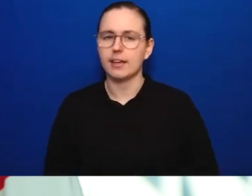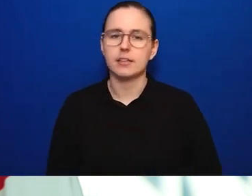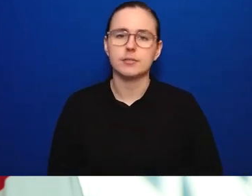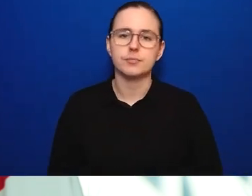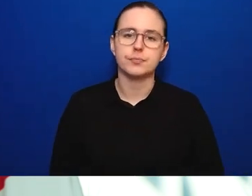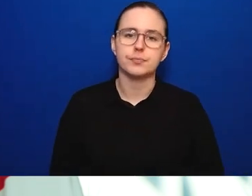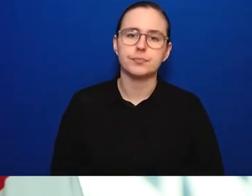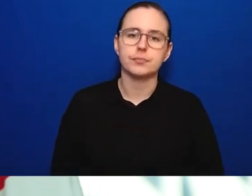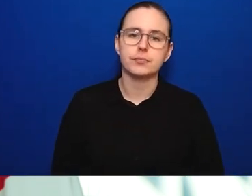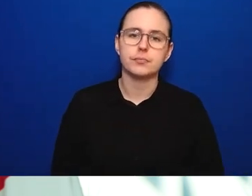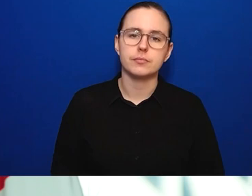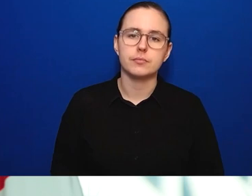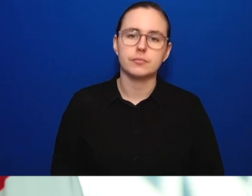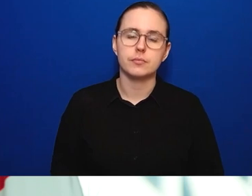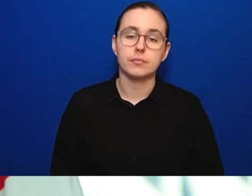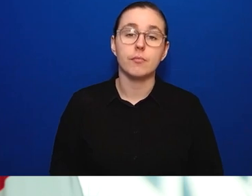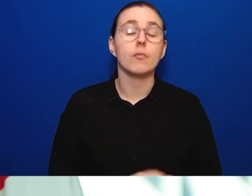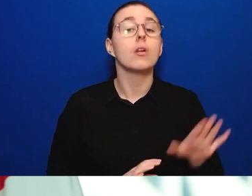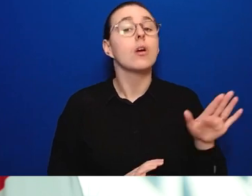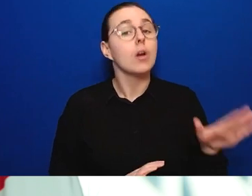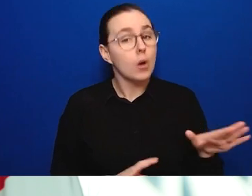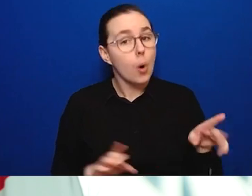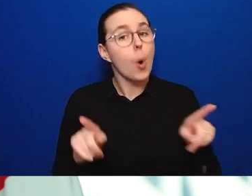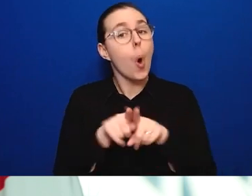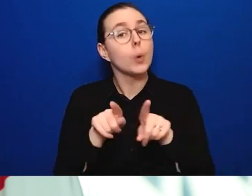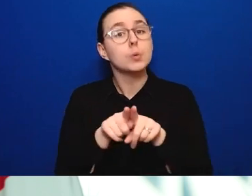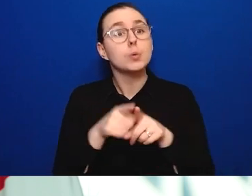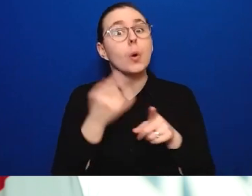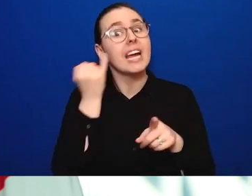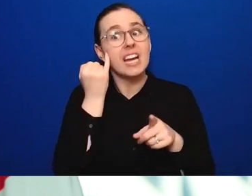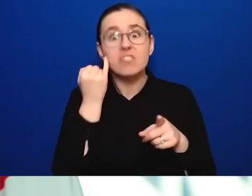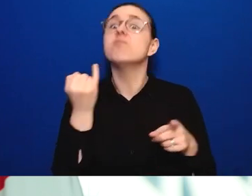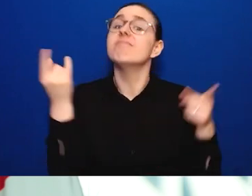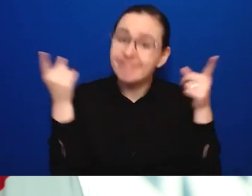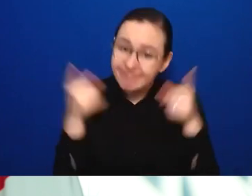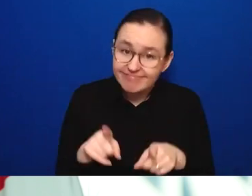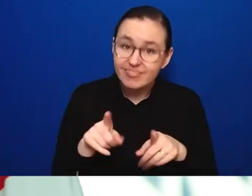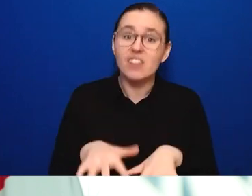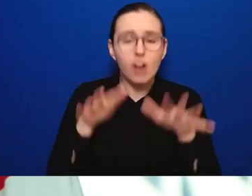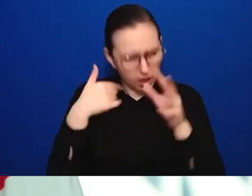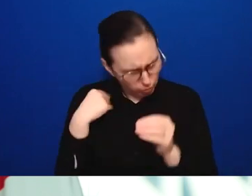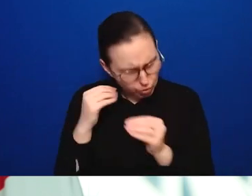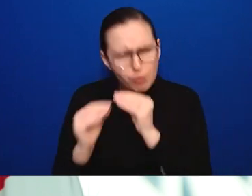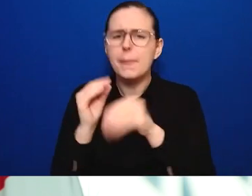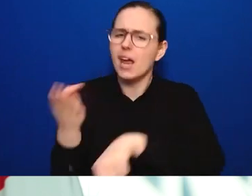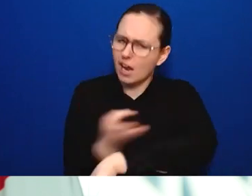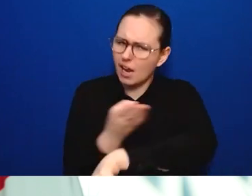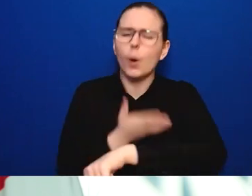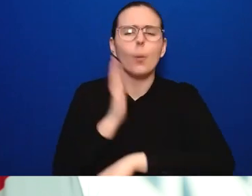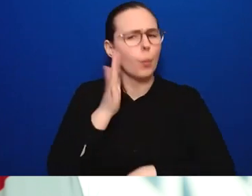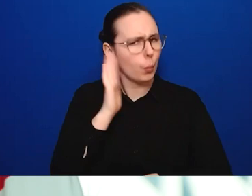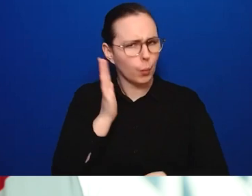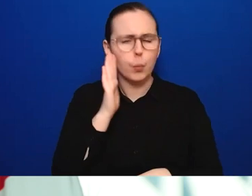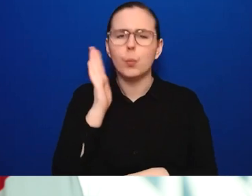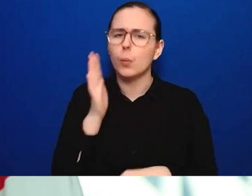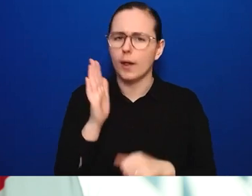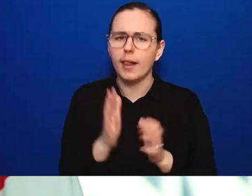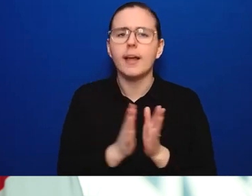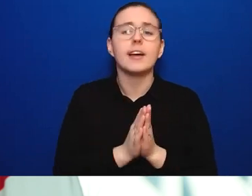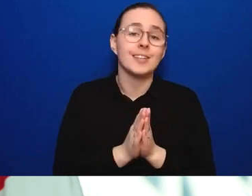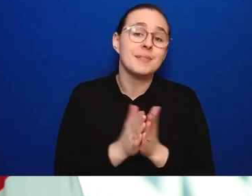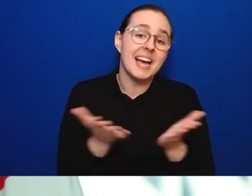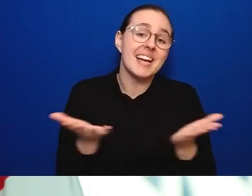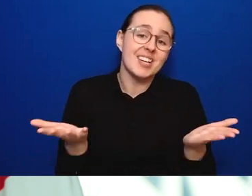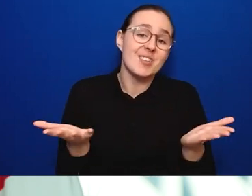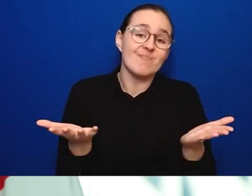repairs that were ongoing for or after the flood obviously continue, and so we are attempting to be as prepared